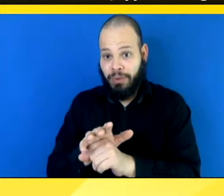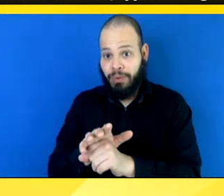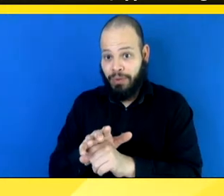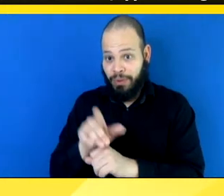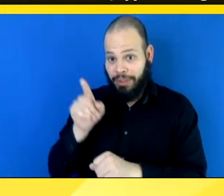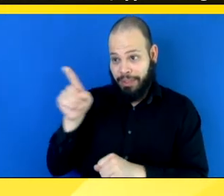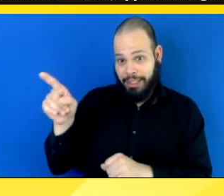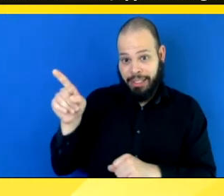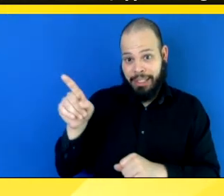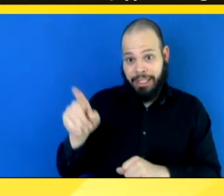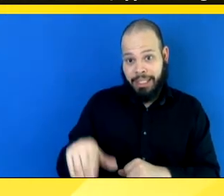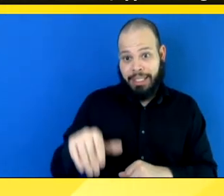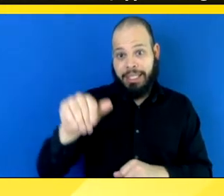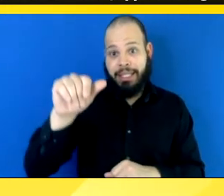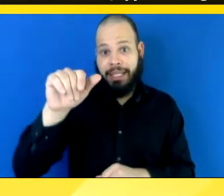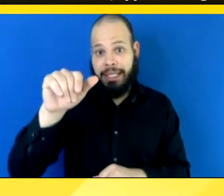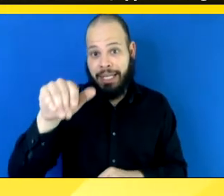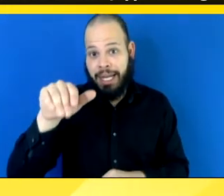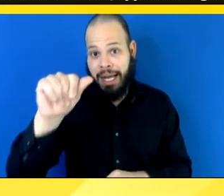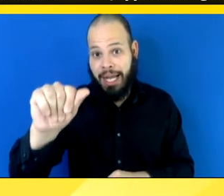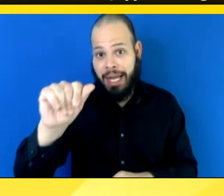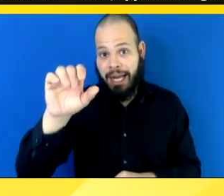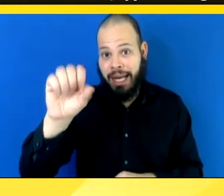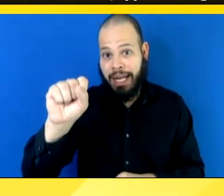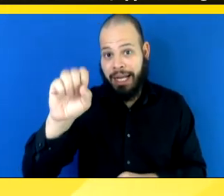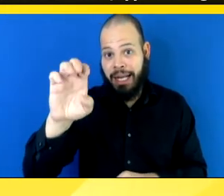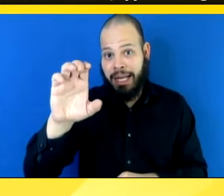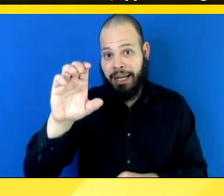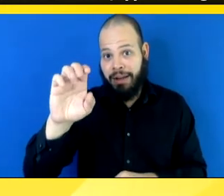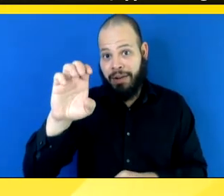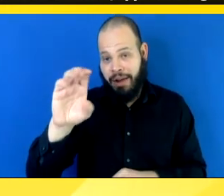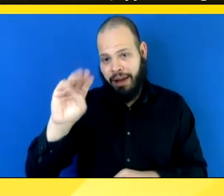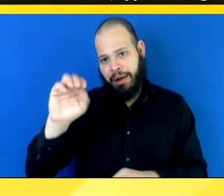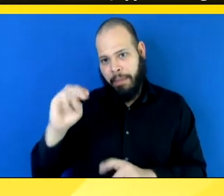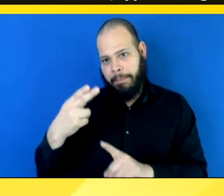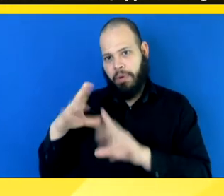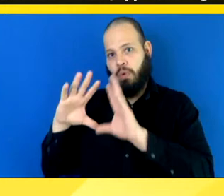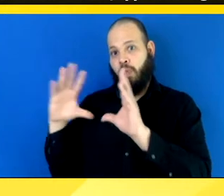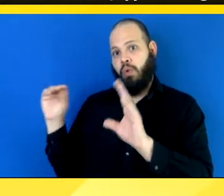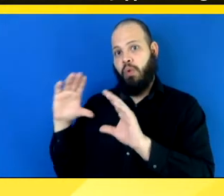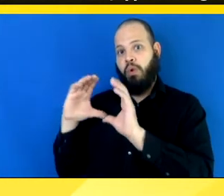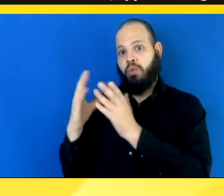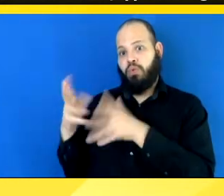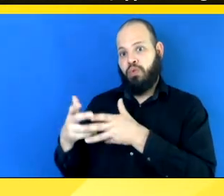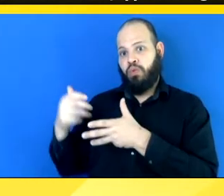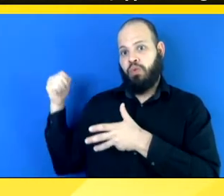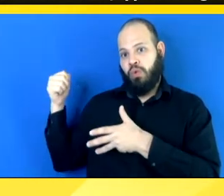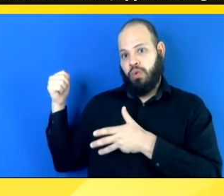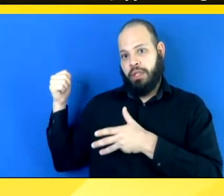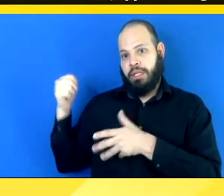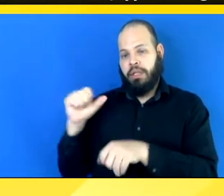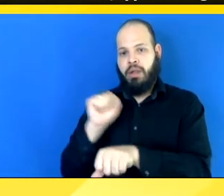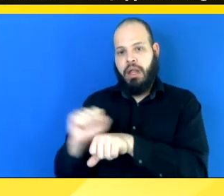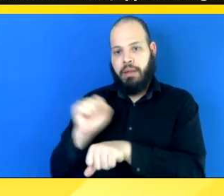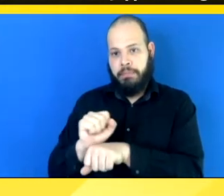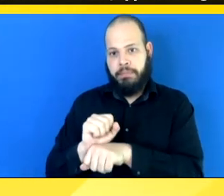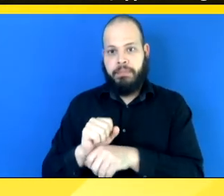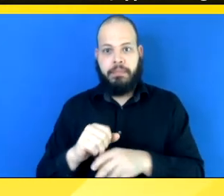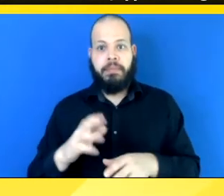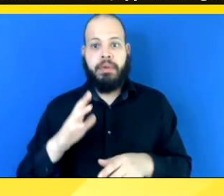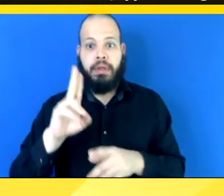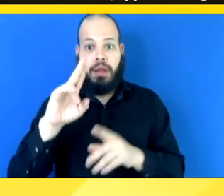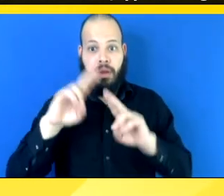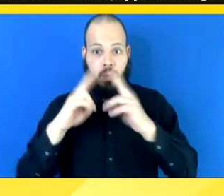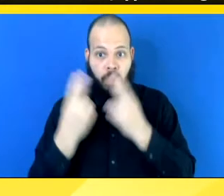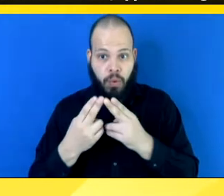day. We stand with you in the struggle for labor rights, for civil rights, for human rights. Now let's go out and win.